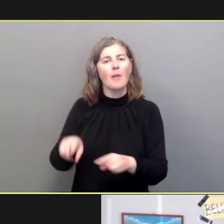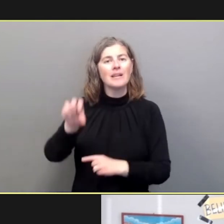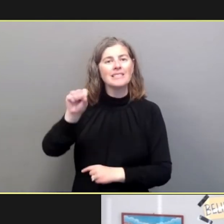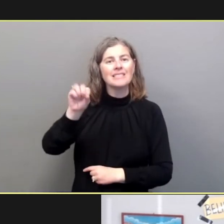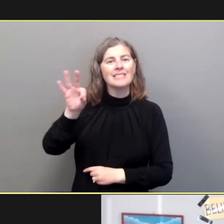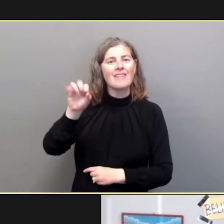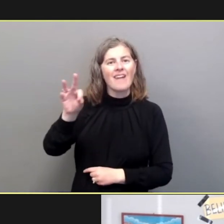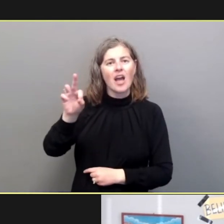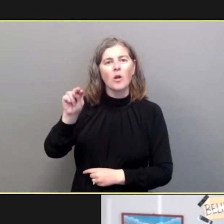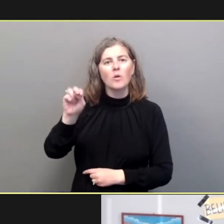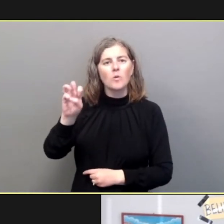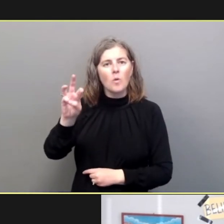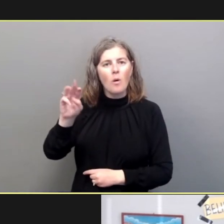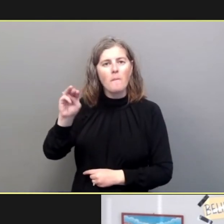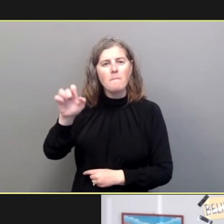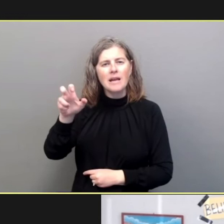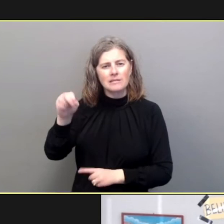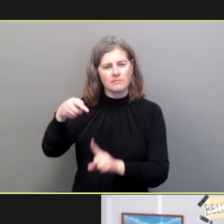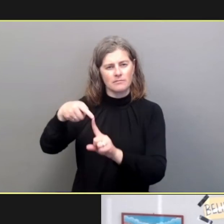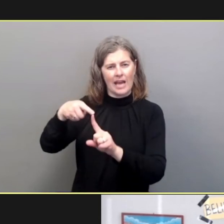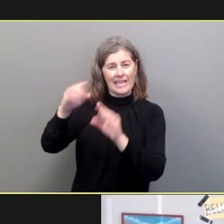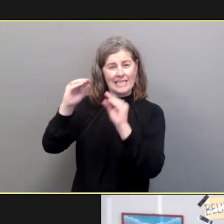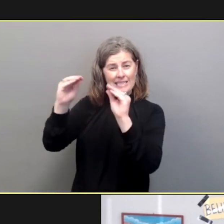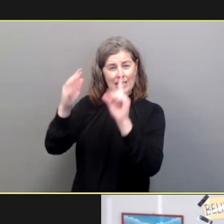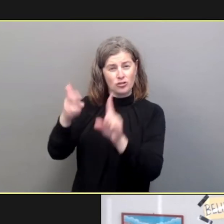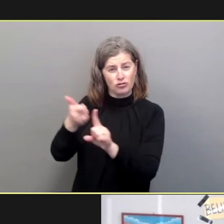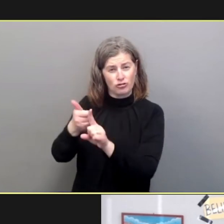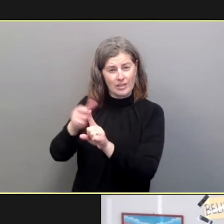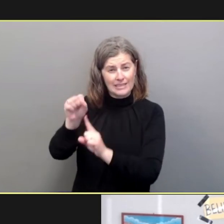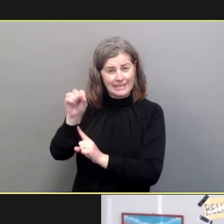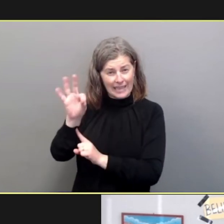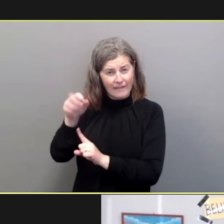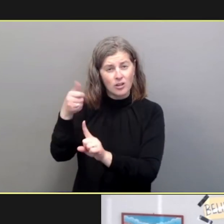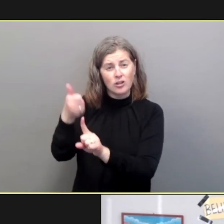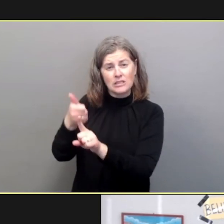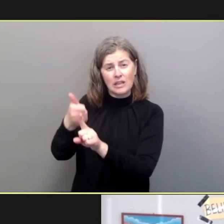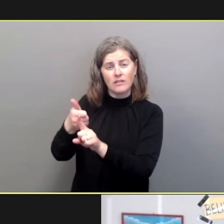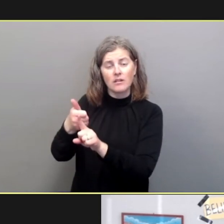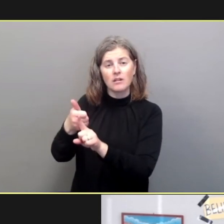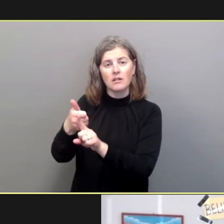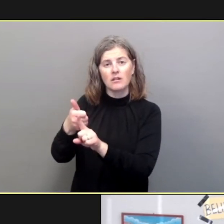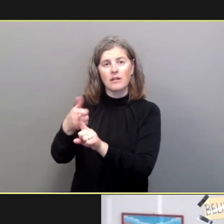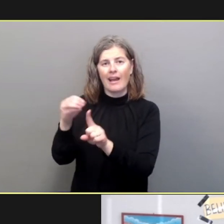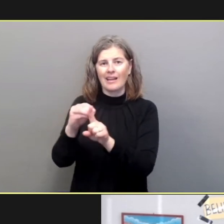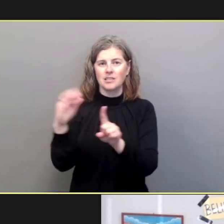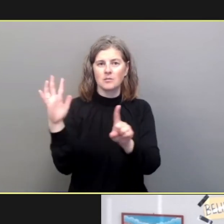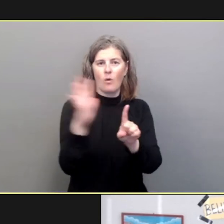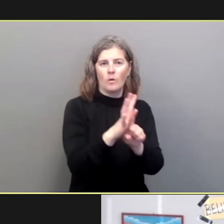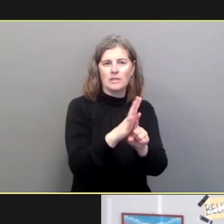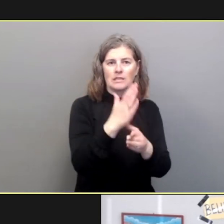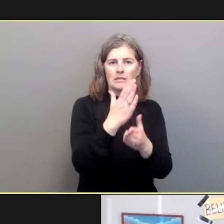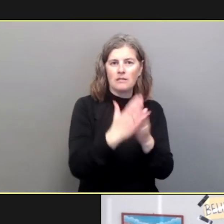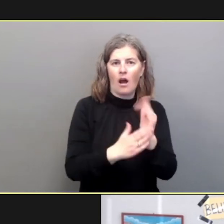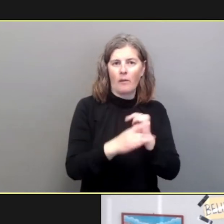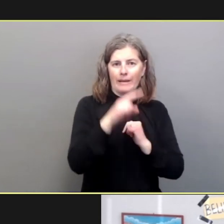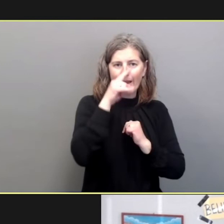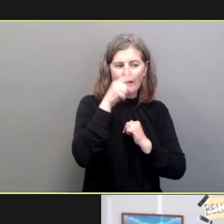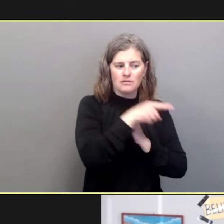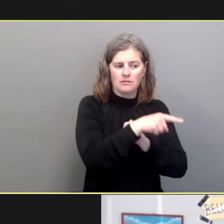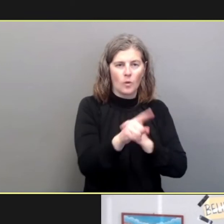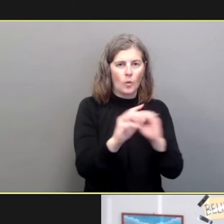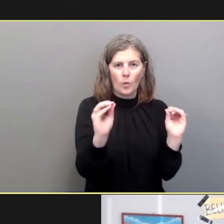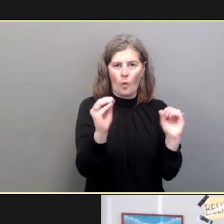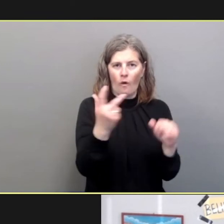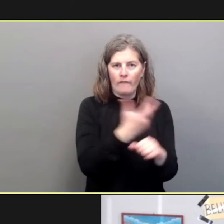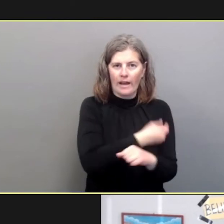about a teacher in Santa Fe possibly exposing or infecting some unvaccinated students in the